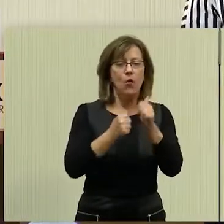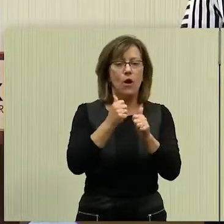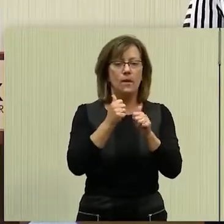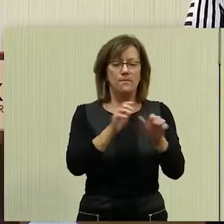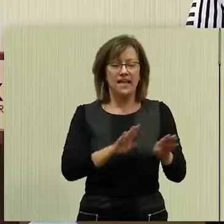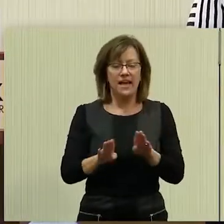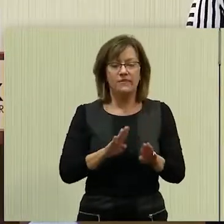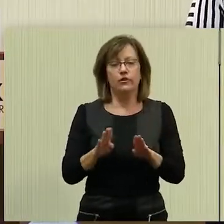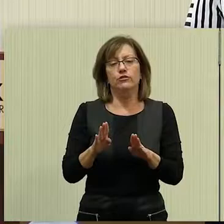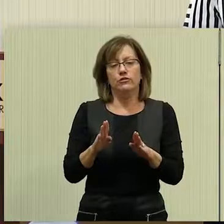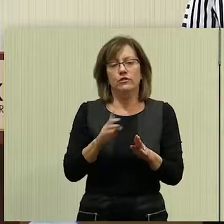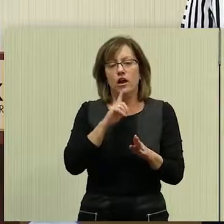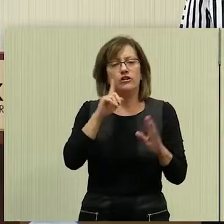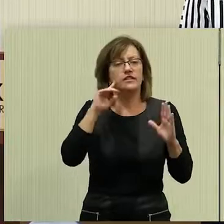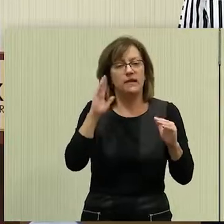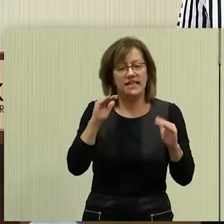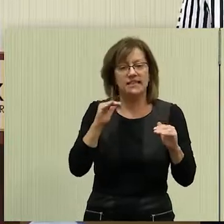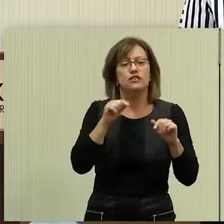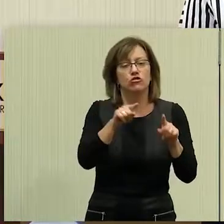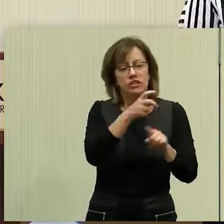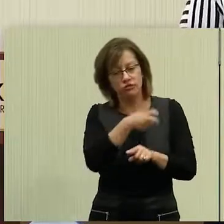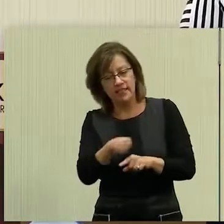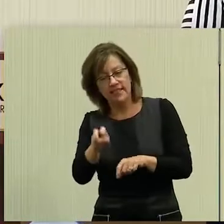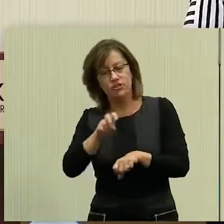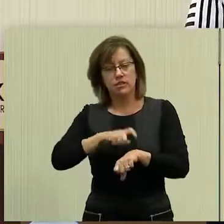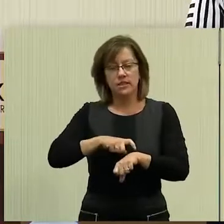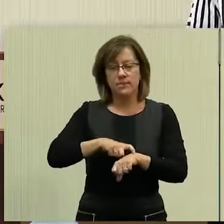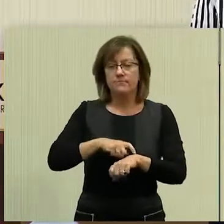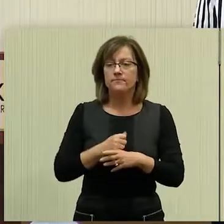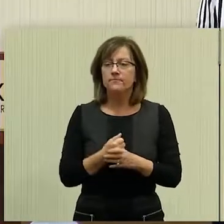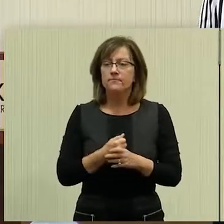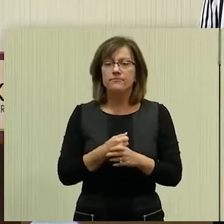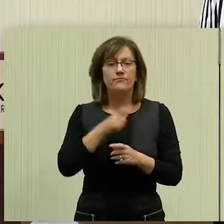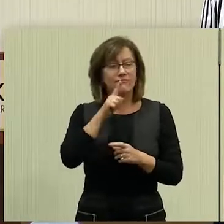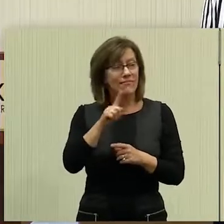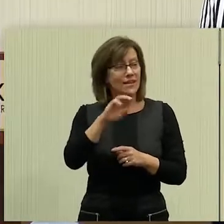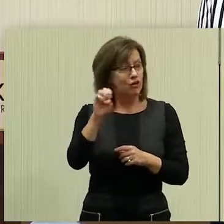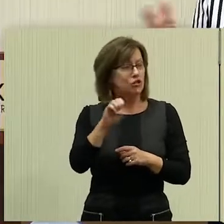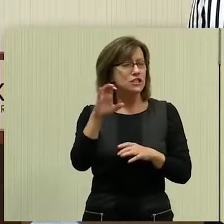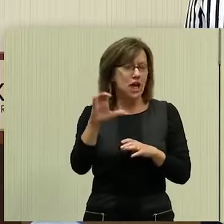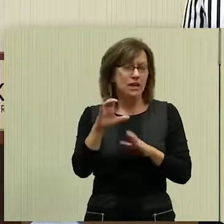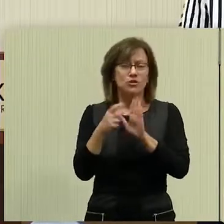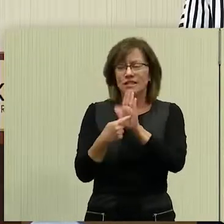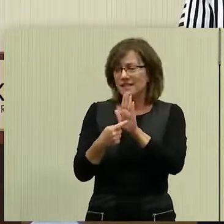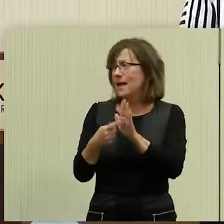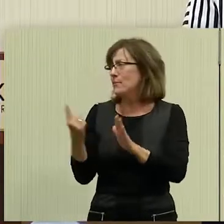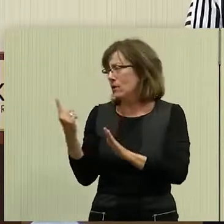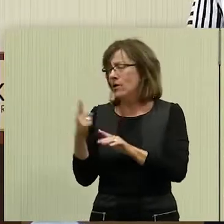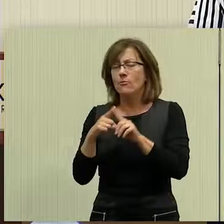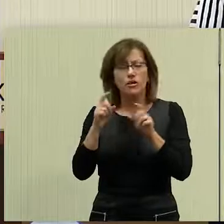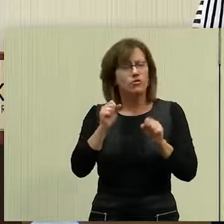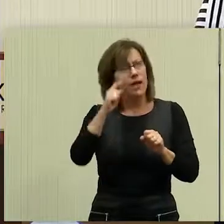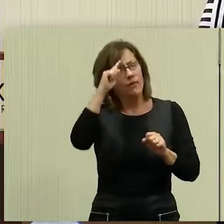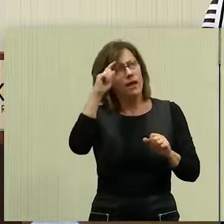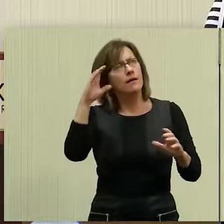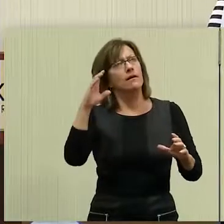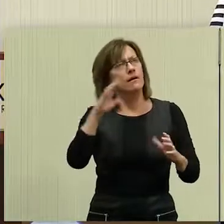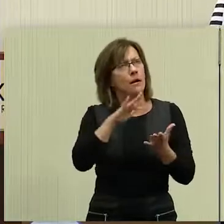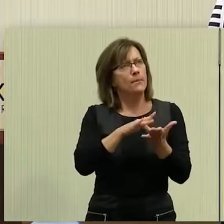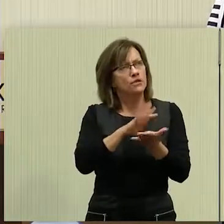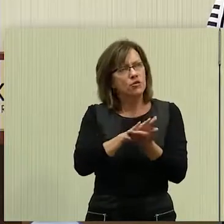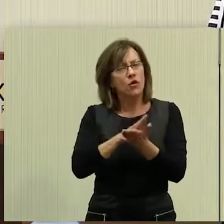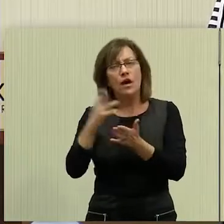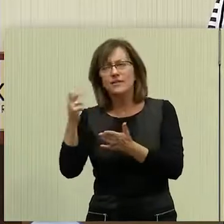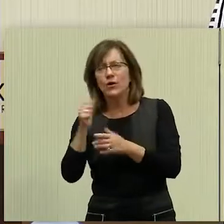she expect from them during this transition. And again, it's an early childhood example, but we can think of middle schoolers or high schoolers. We're not going to